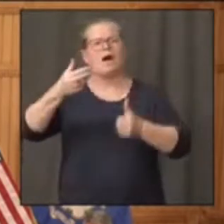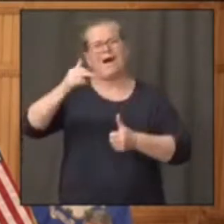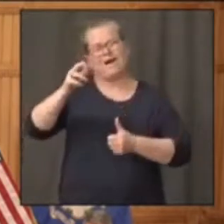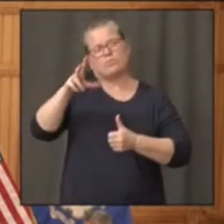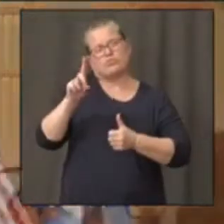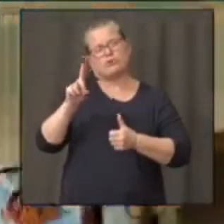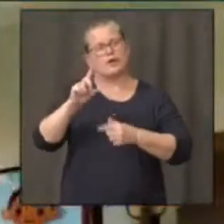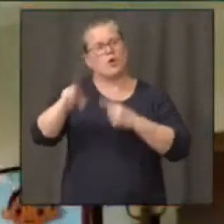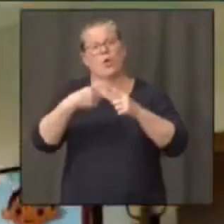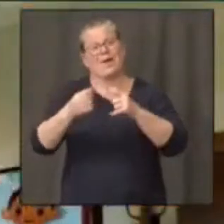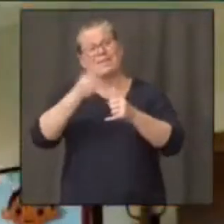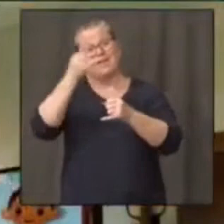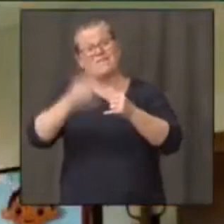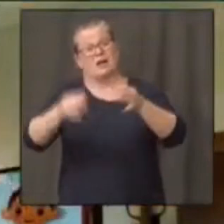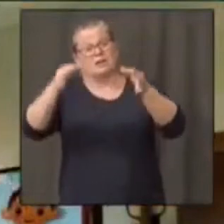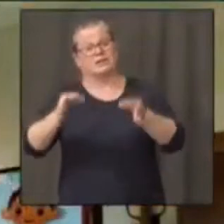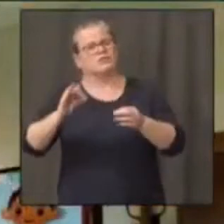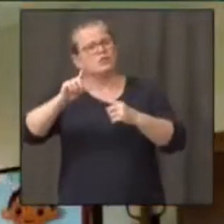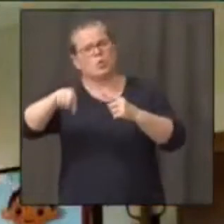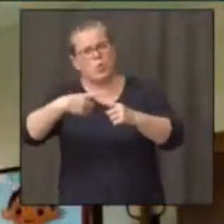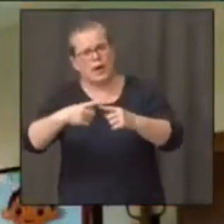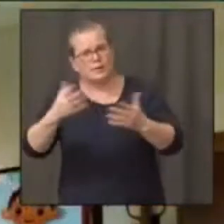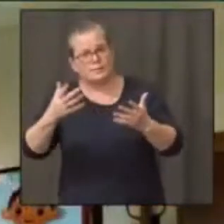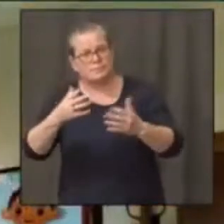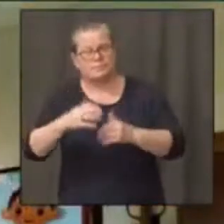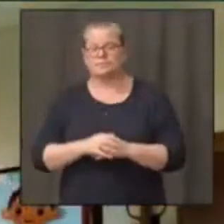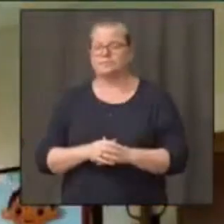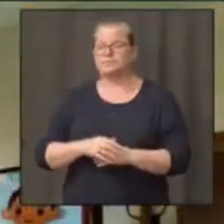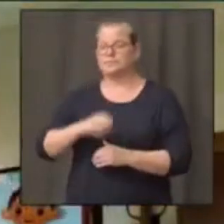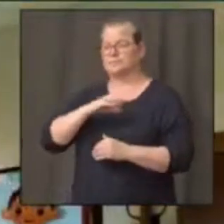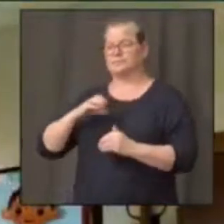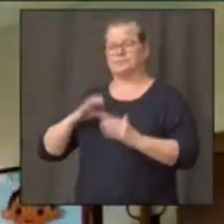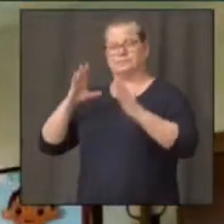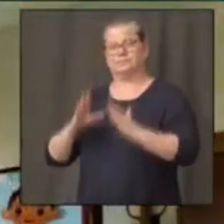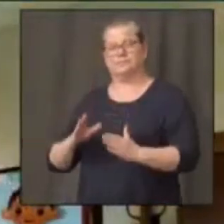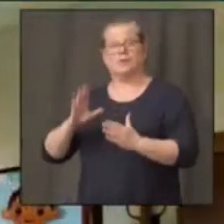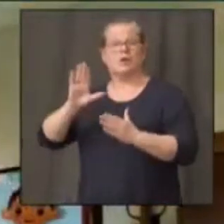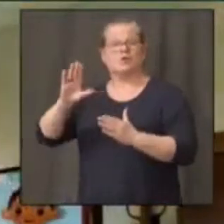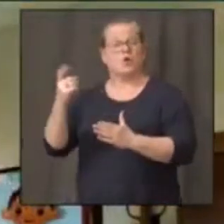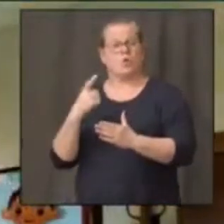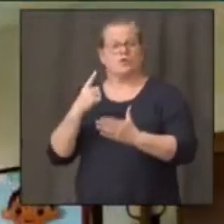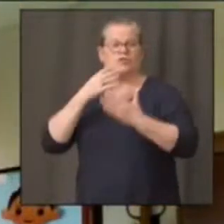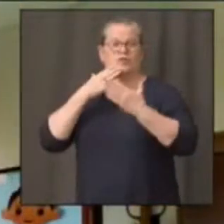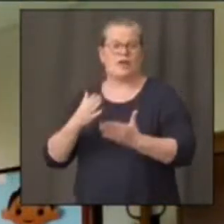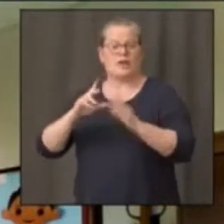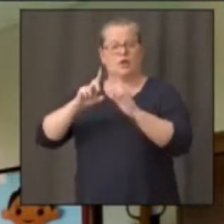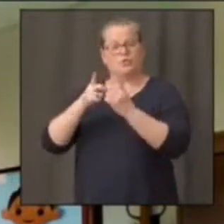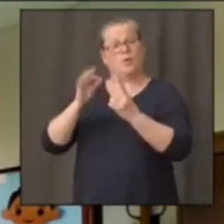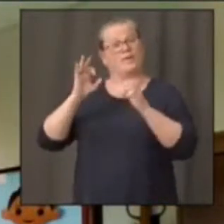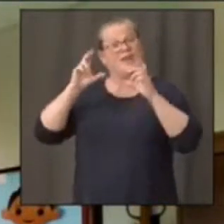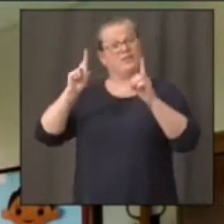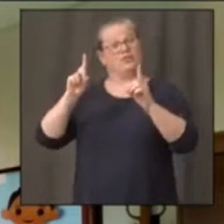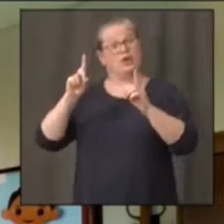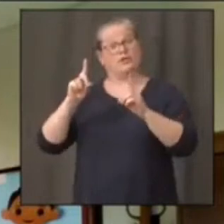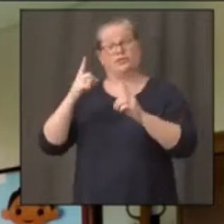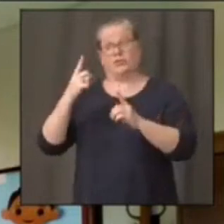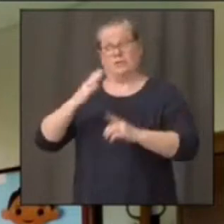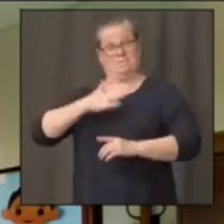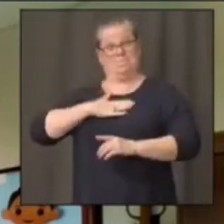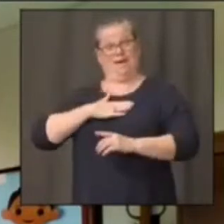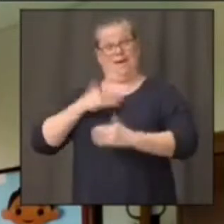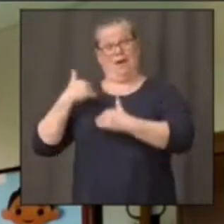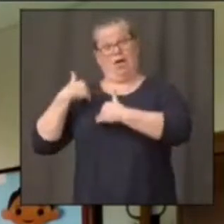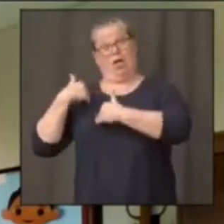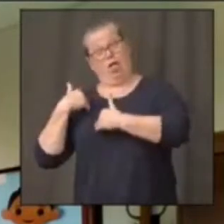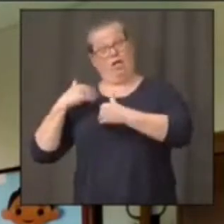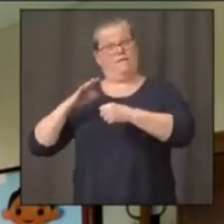Thank you for the question. The decision is not going to rest on the Department of Education solely. We're going to be consulting with our partners at DPH